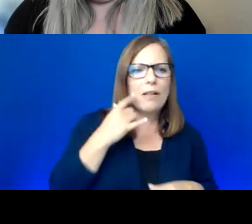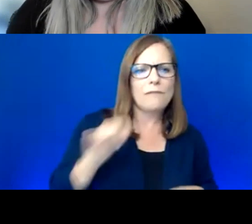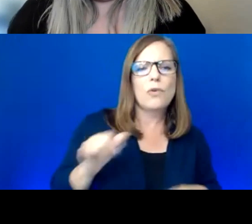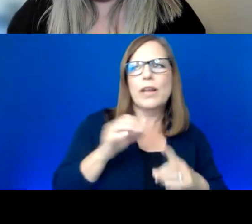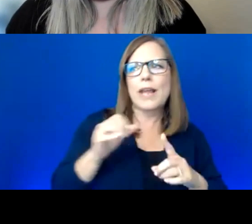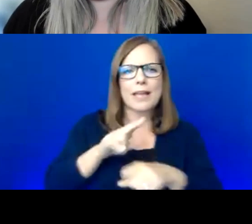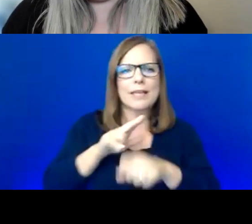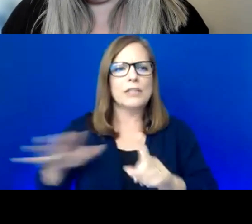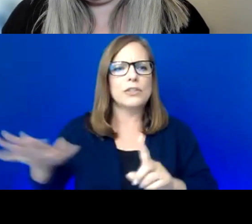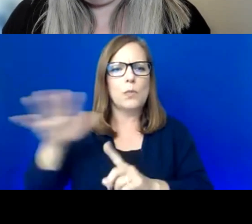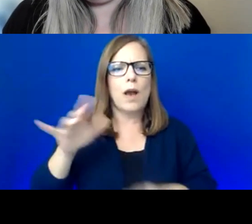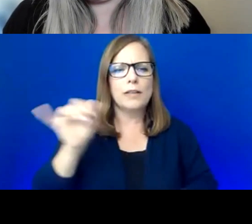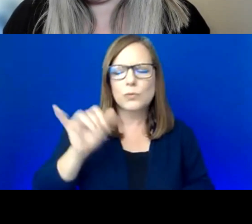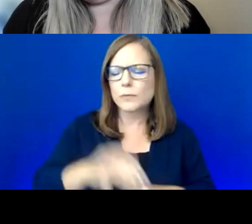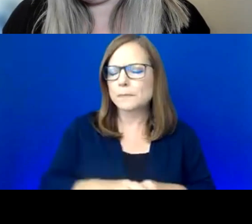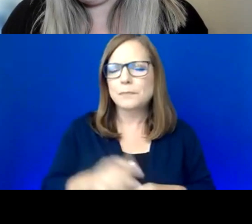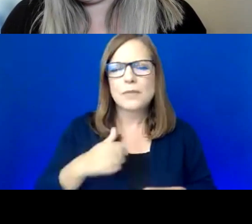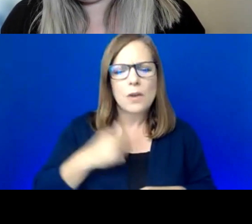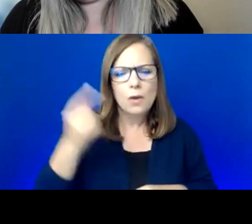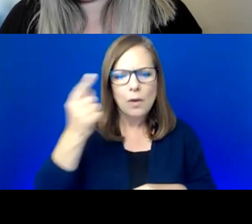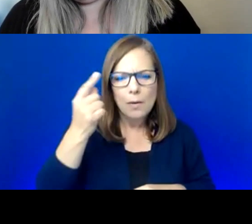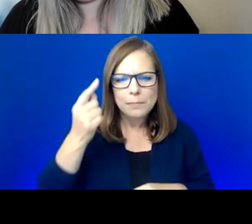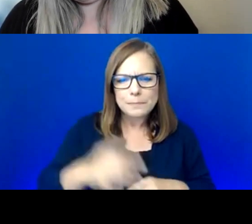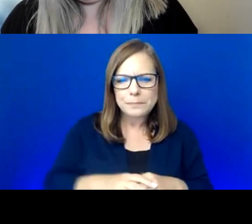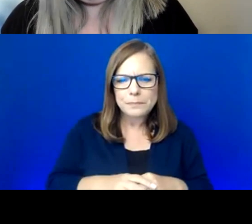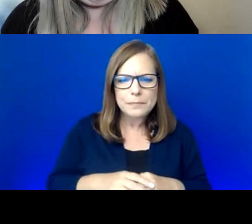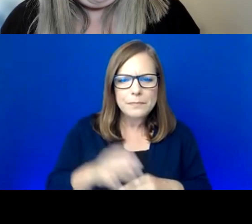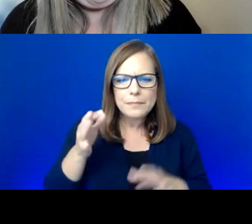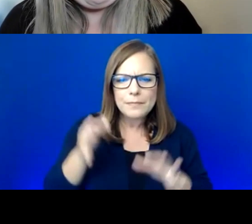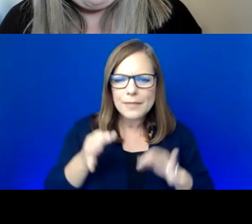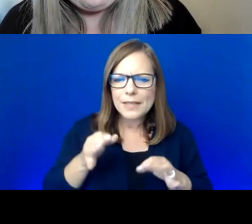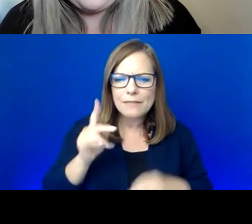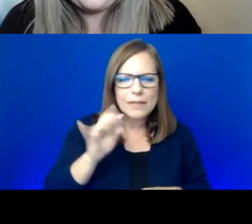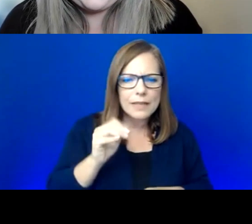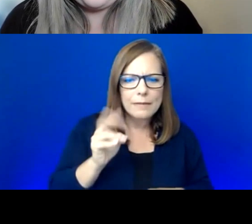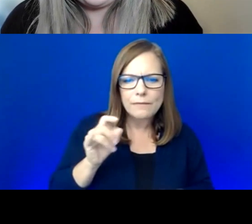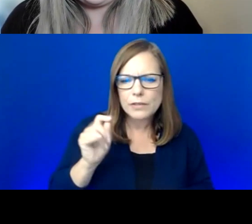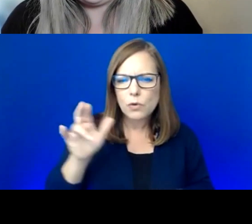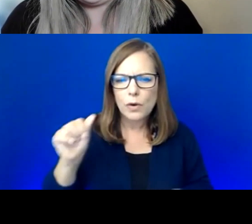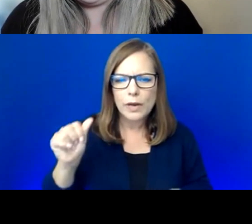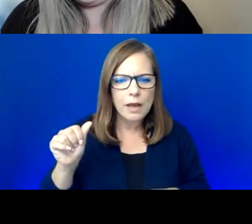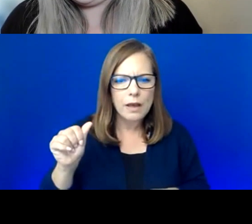if Kim, Eli, Victoria, if you have any thoughts about that.